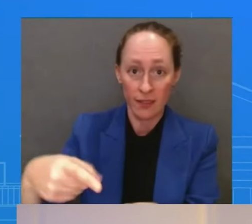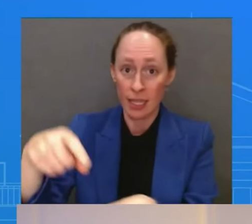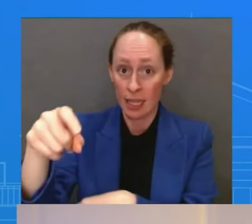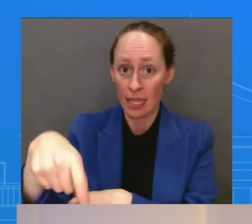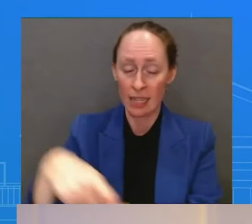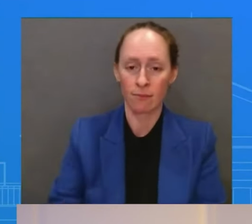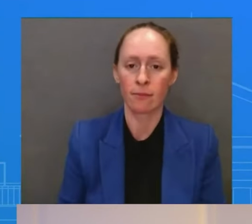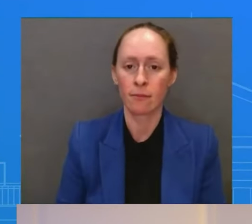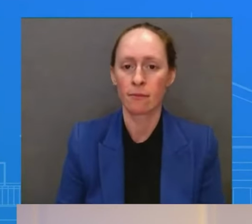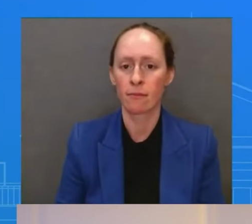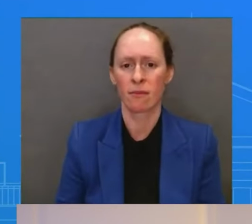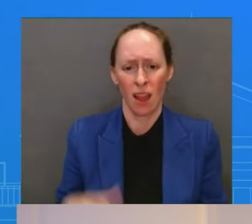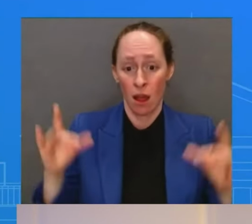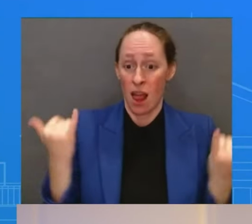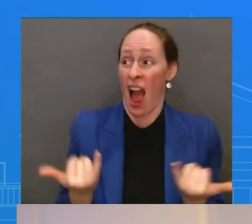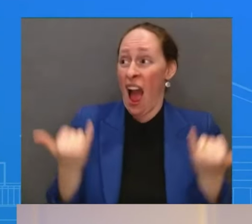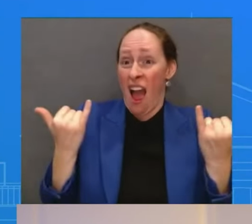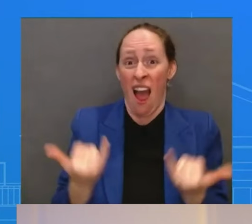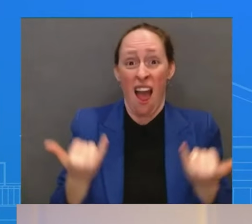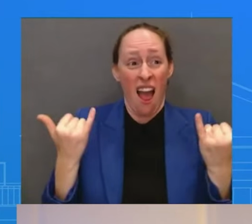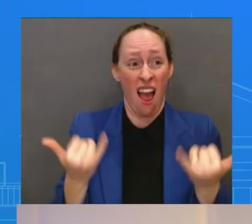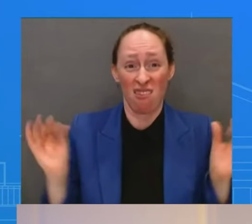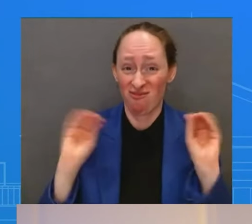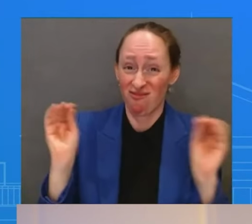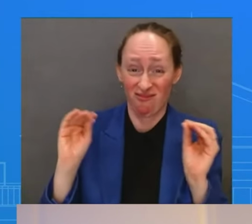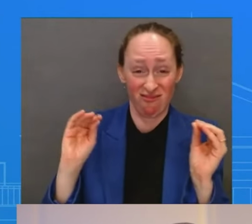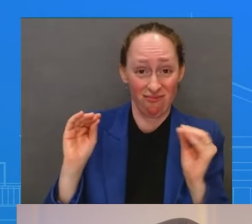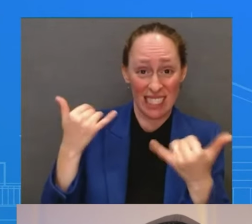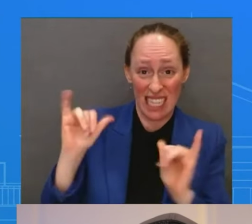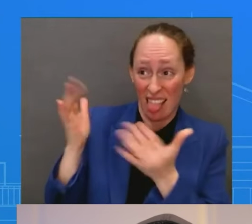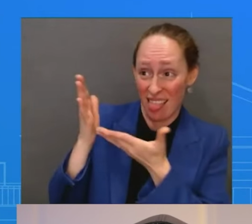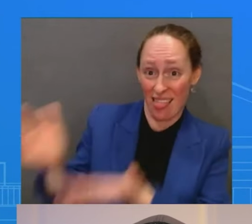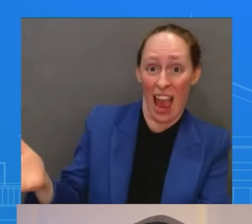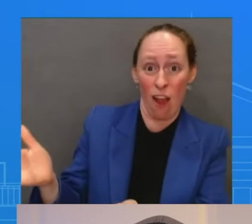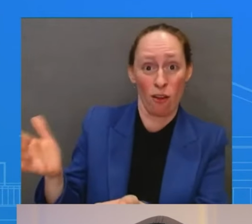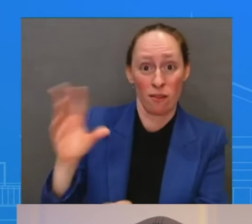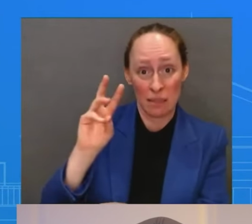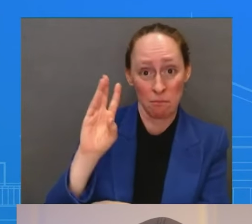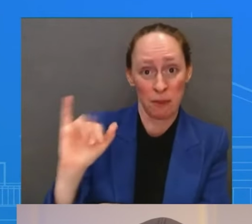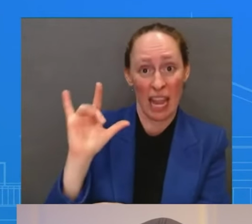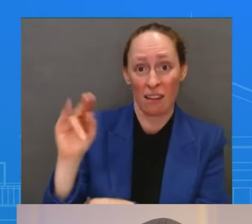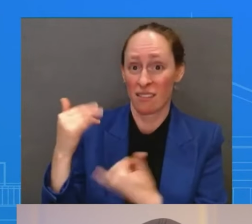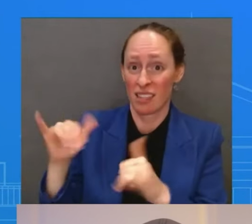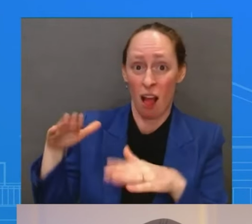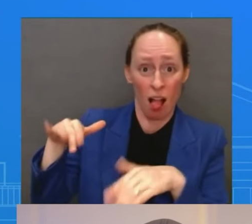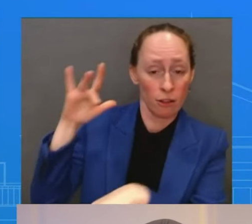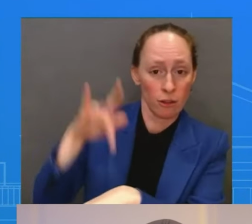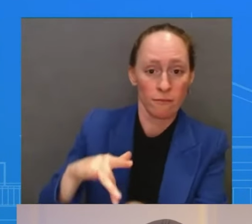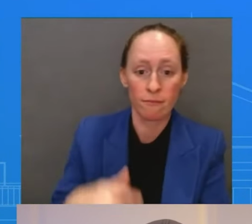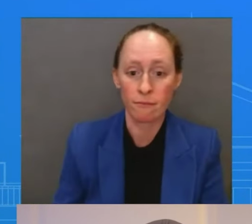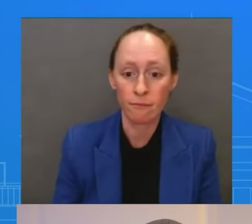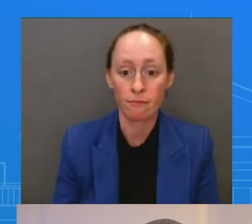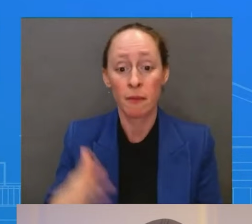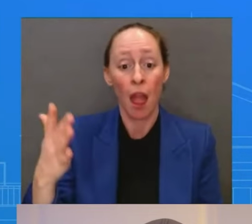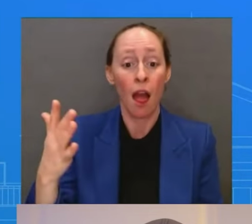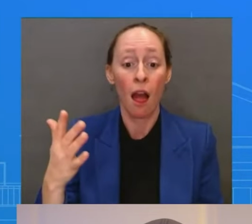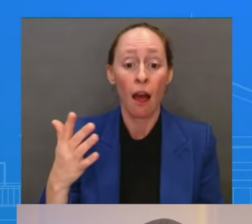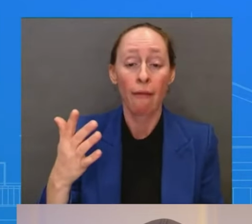It's still all there. Is it because we think that freezing it essentially again would